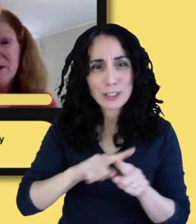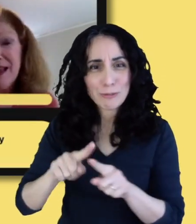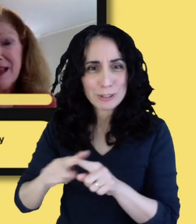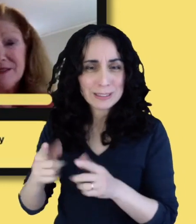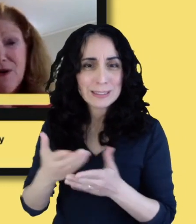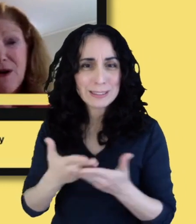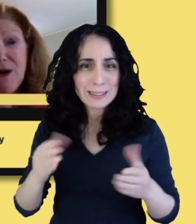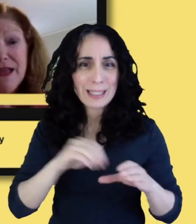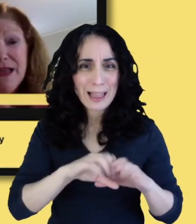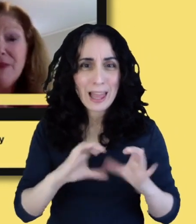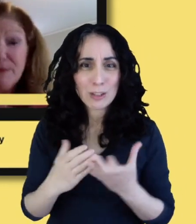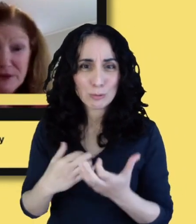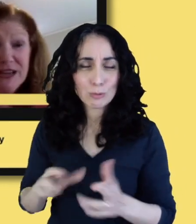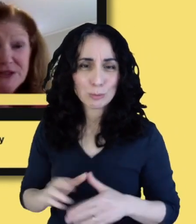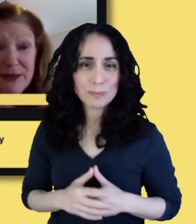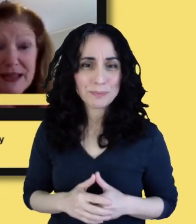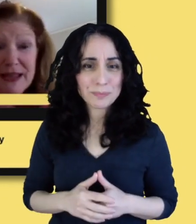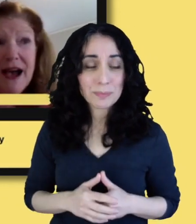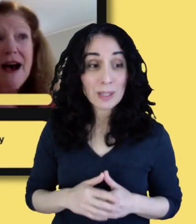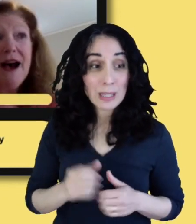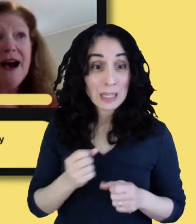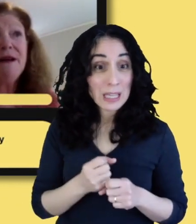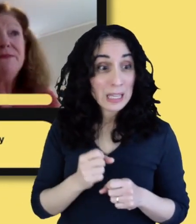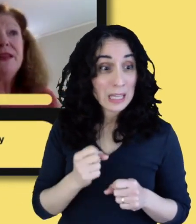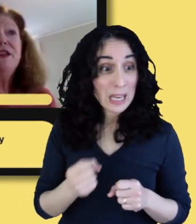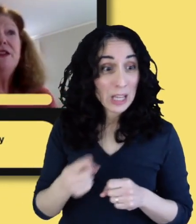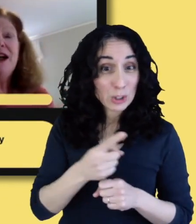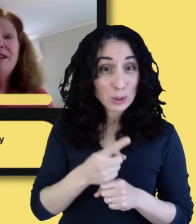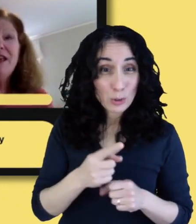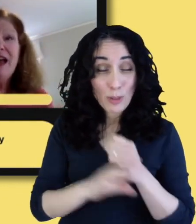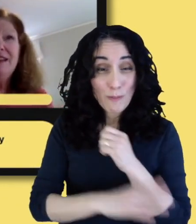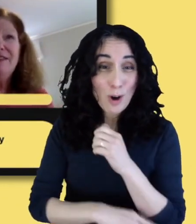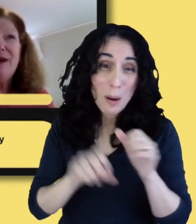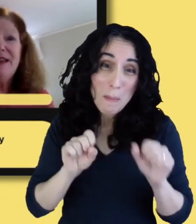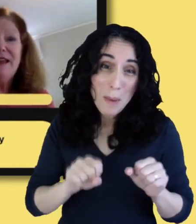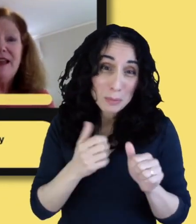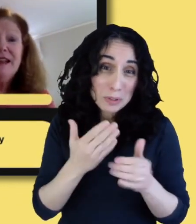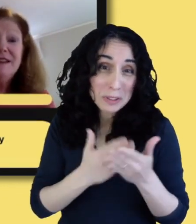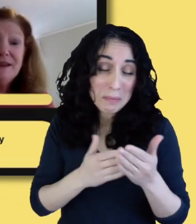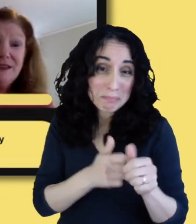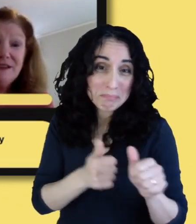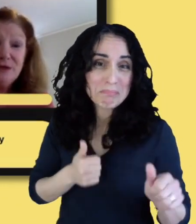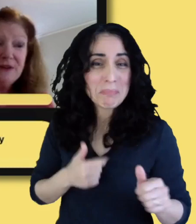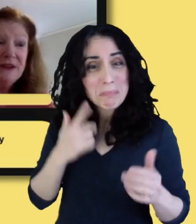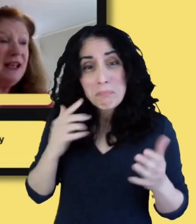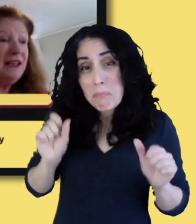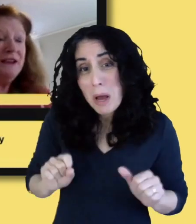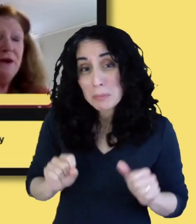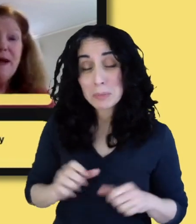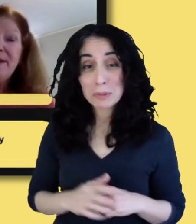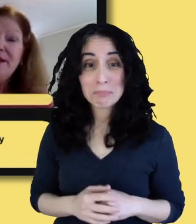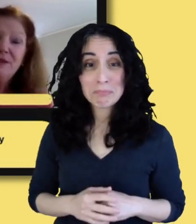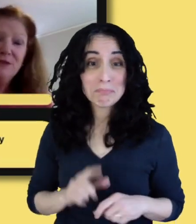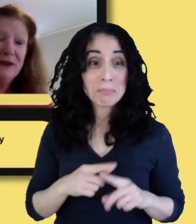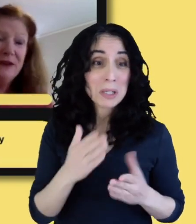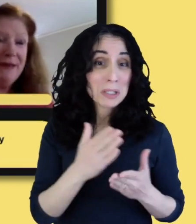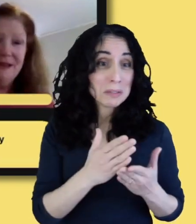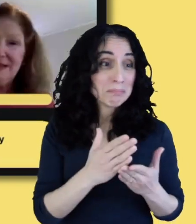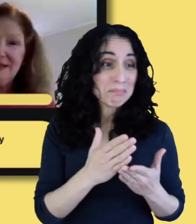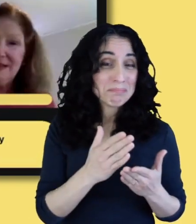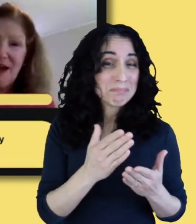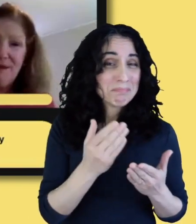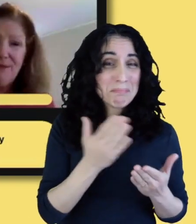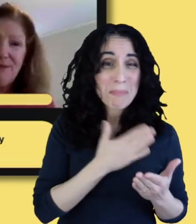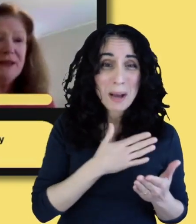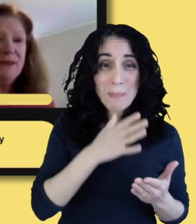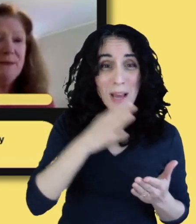more next fall? There potentially could be. I look at it in the way that some of these children, my parents are doing an